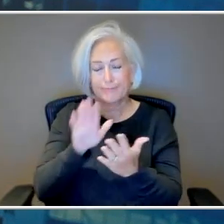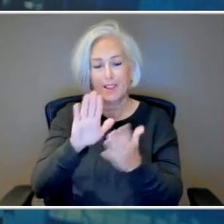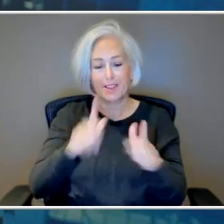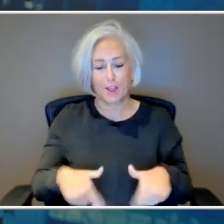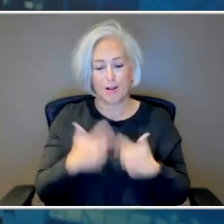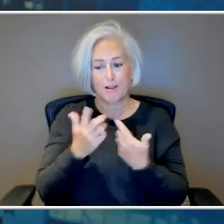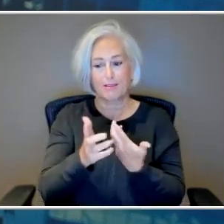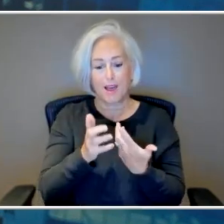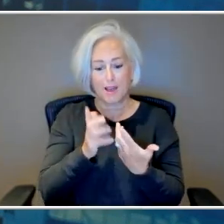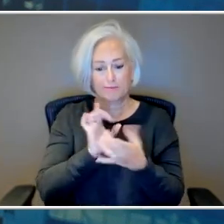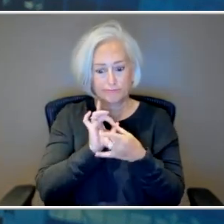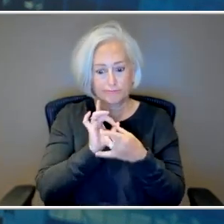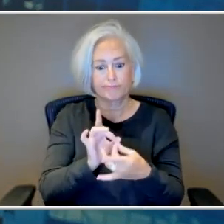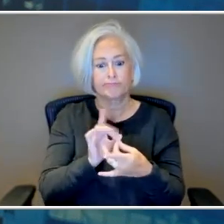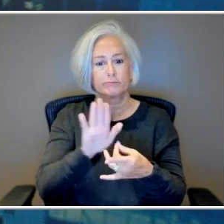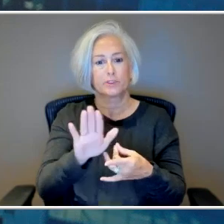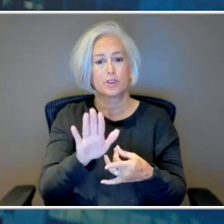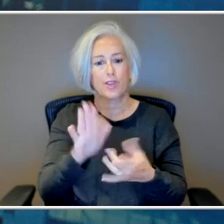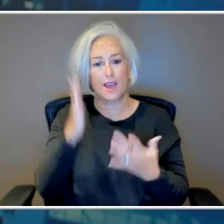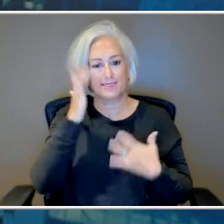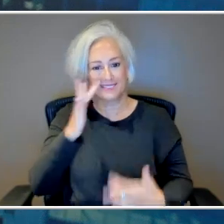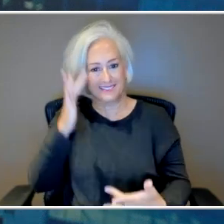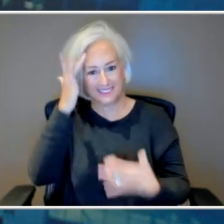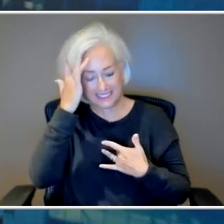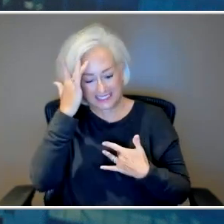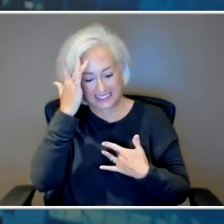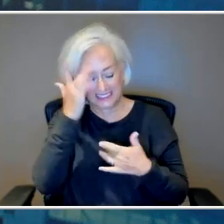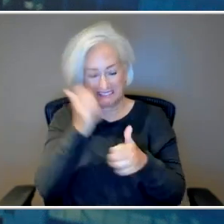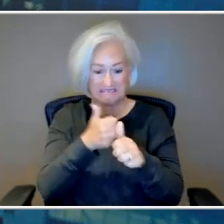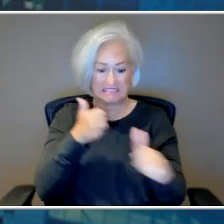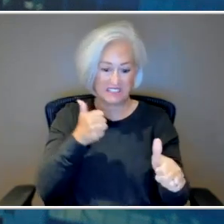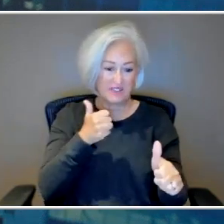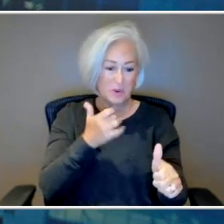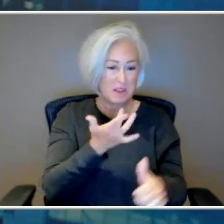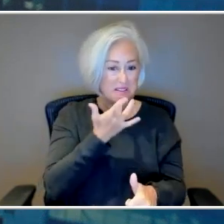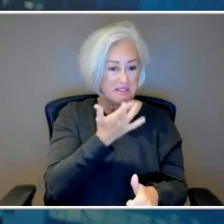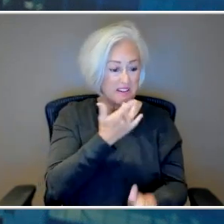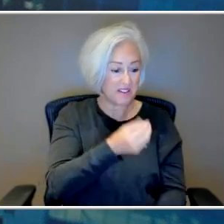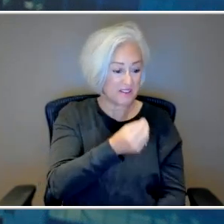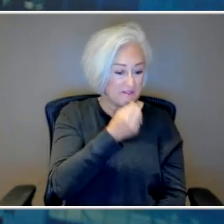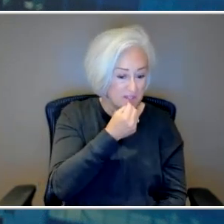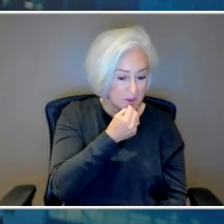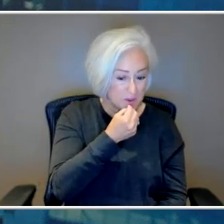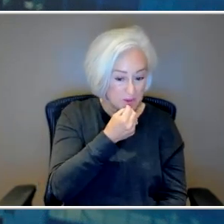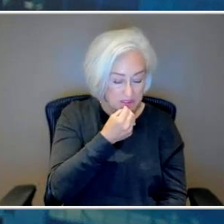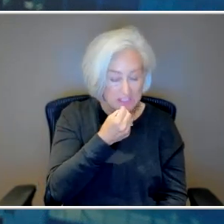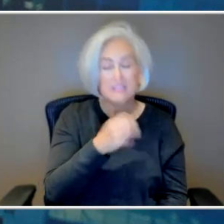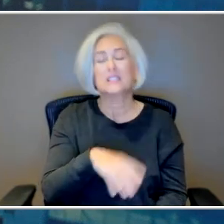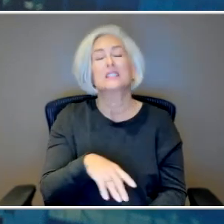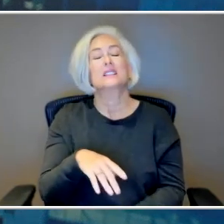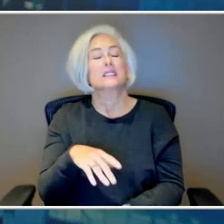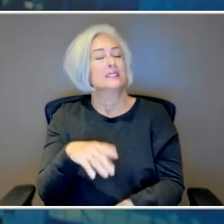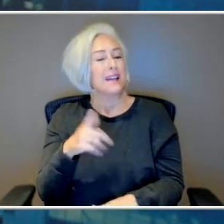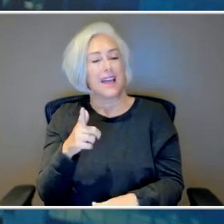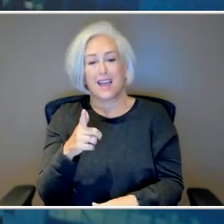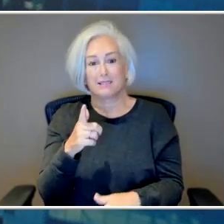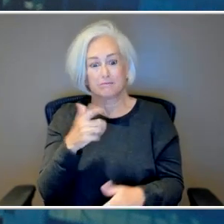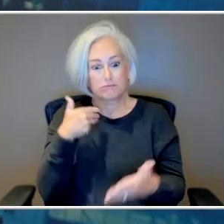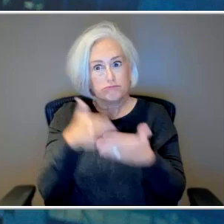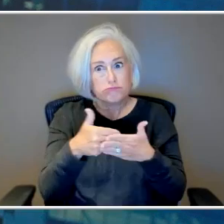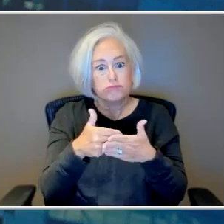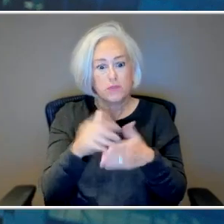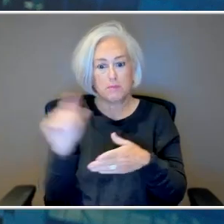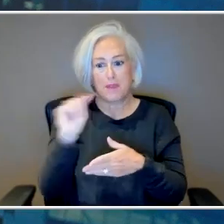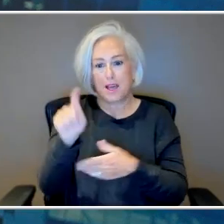avoid their favorite foods, or stay close to a bathroom. And because UC involves bowel movements, it can sometimes be a bit embarrassing to talk about.